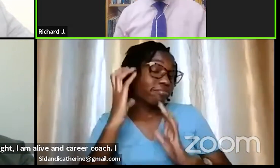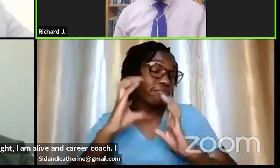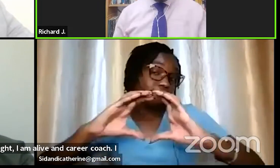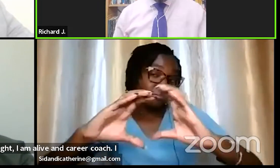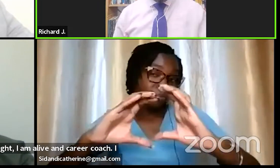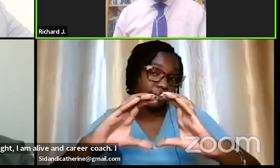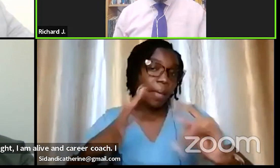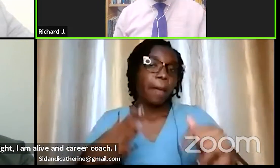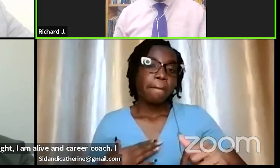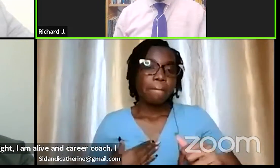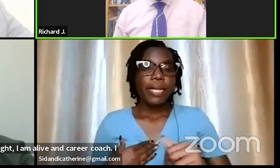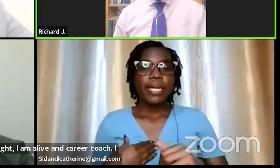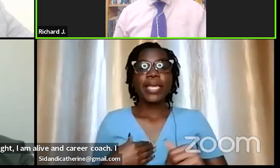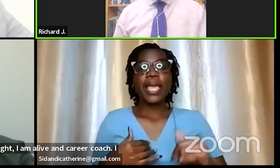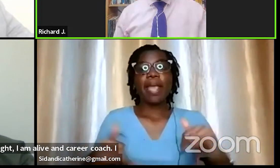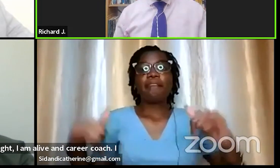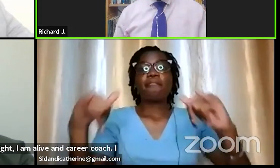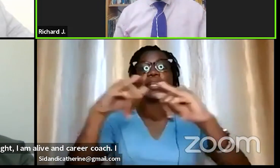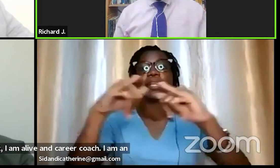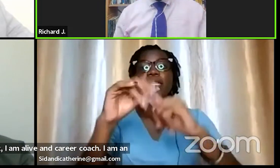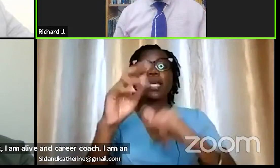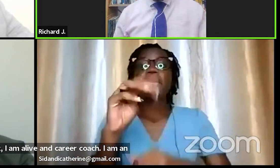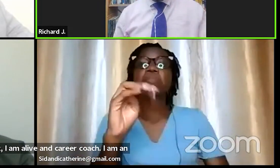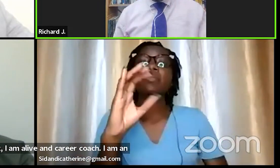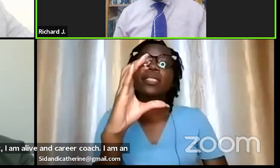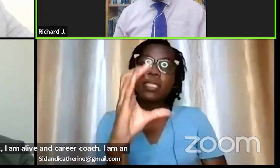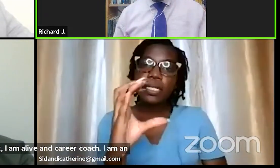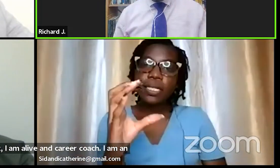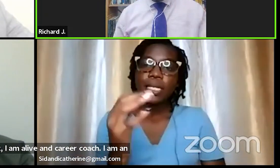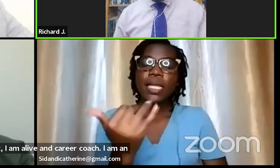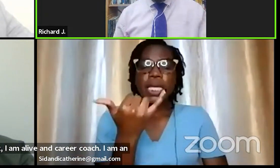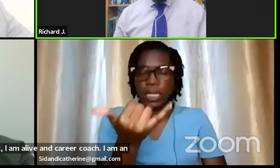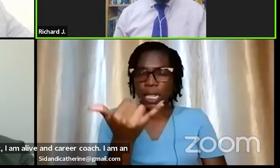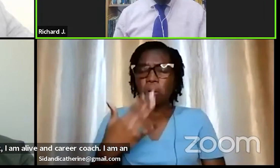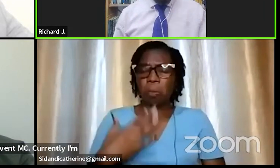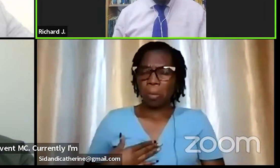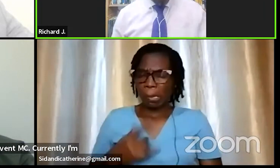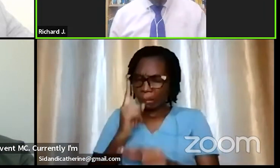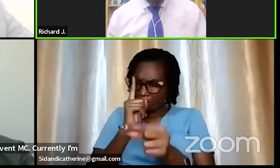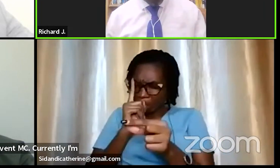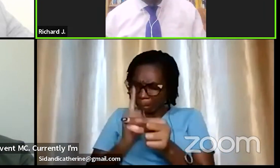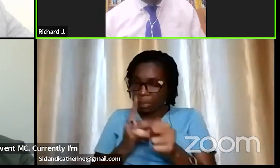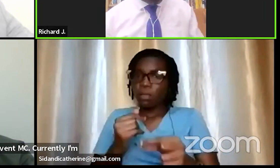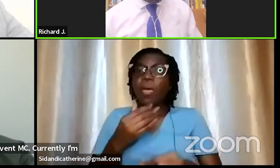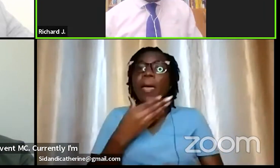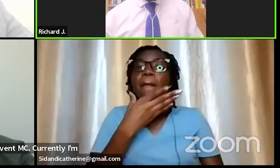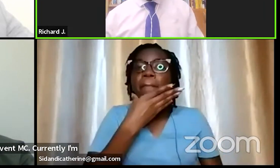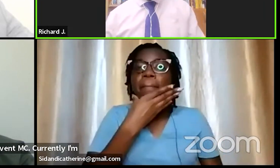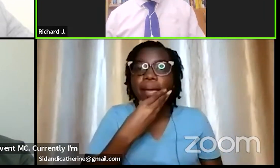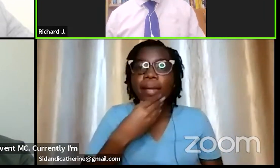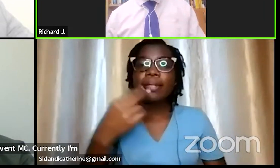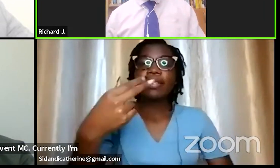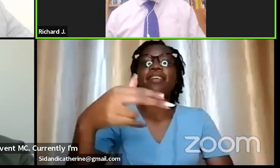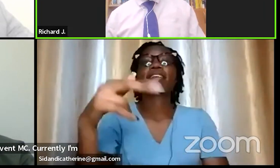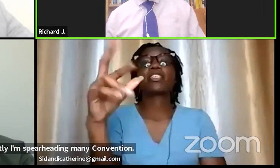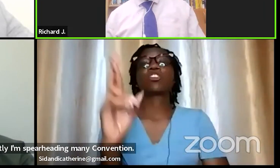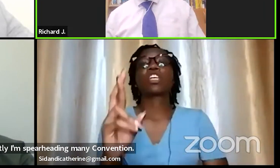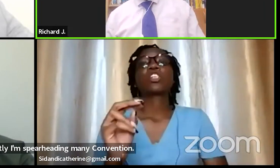an event MC. Currently, I'm spearheading Men in HR Convention